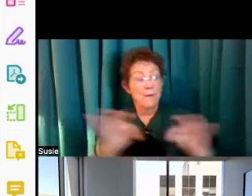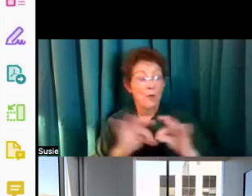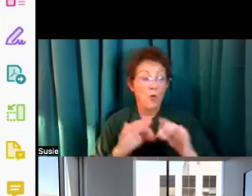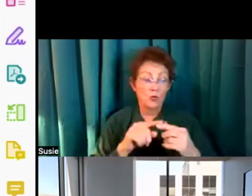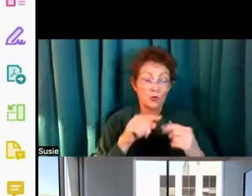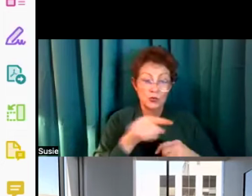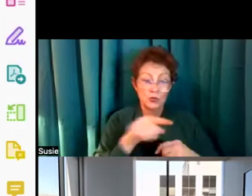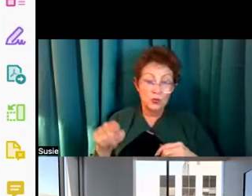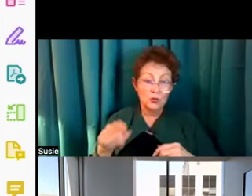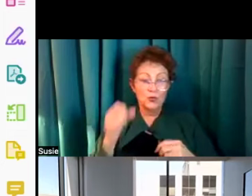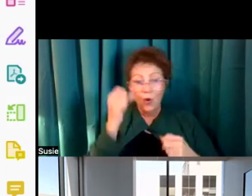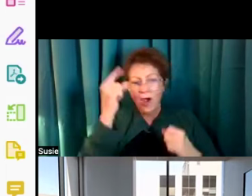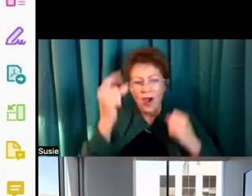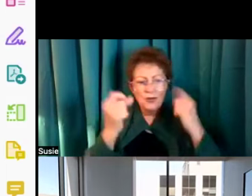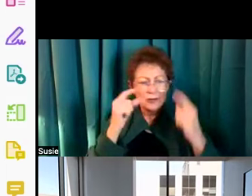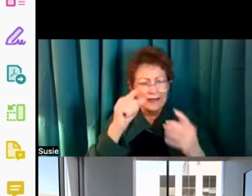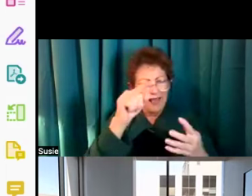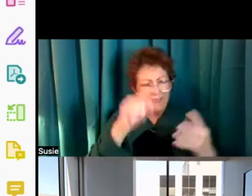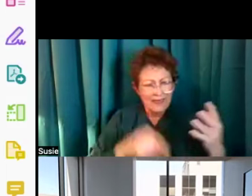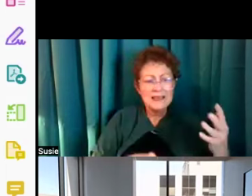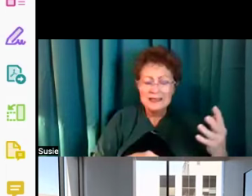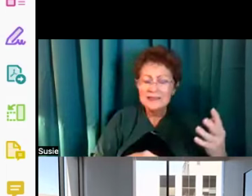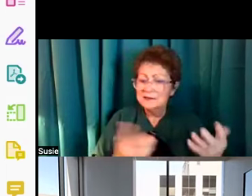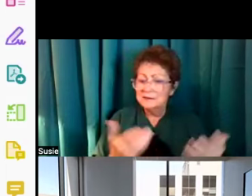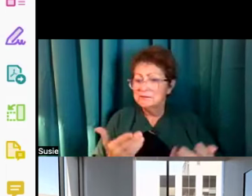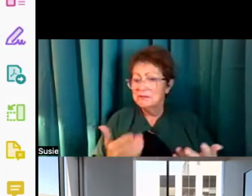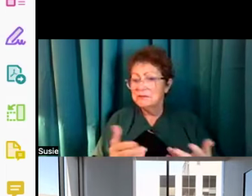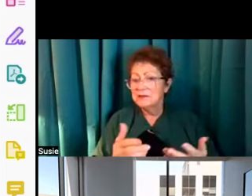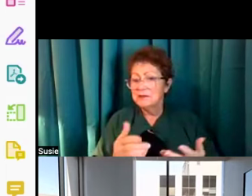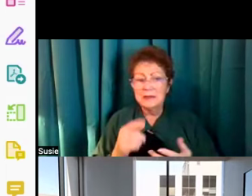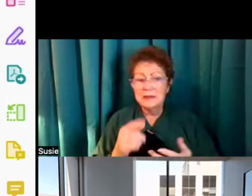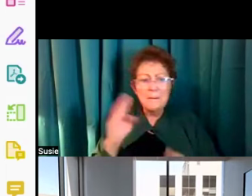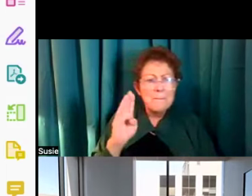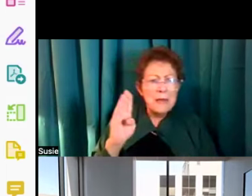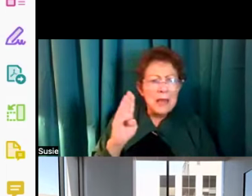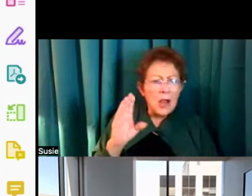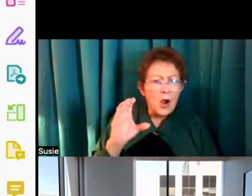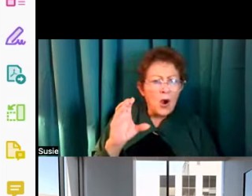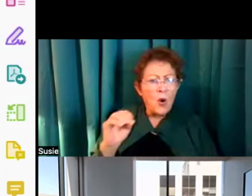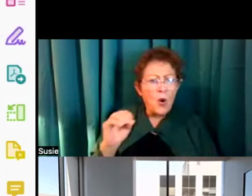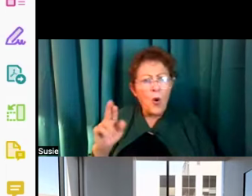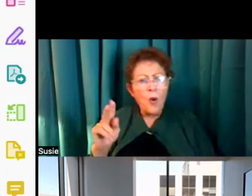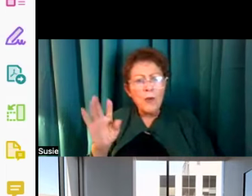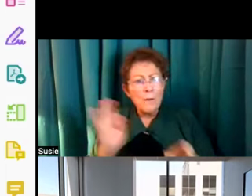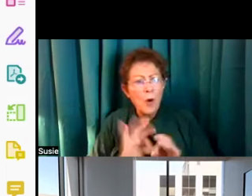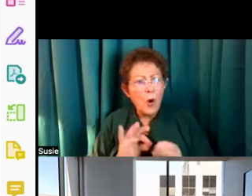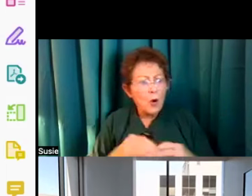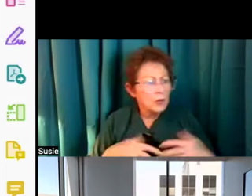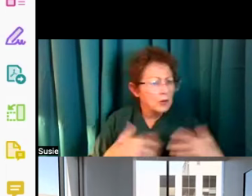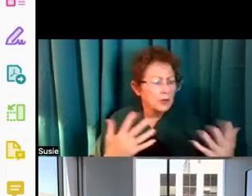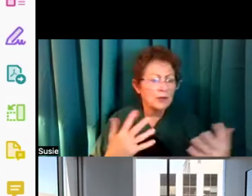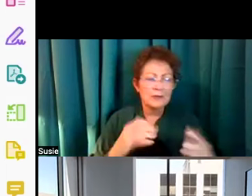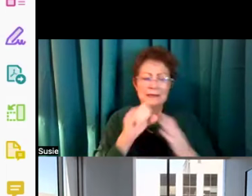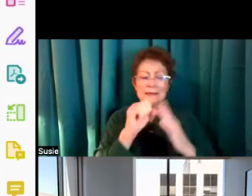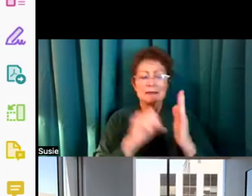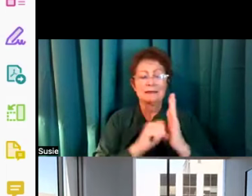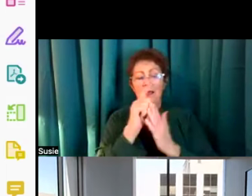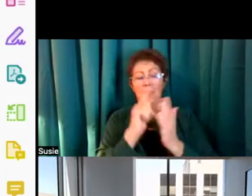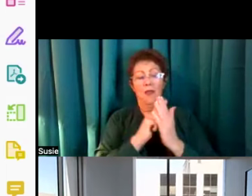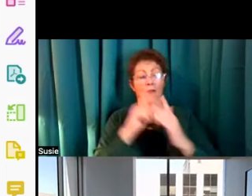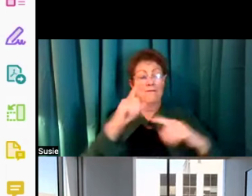so understanding that, the distinction when people say B Corp is important. State law variation. So